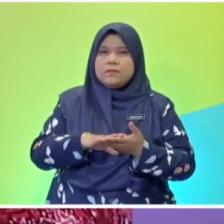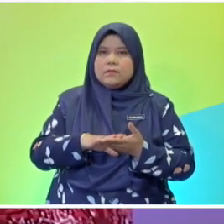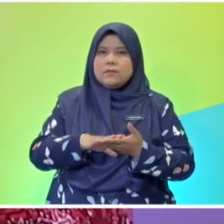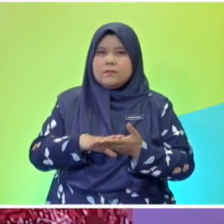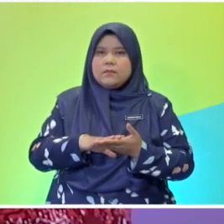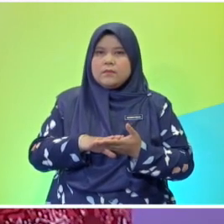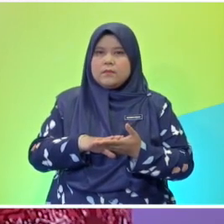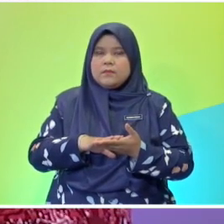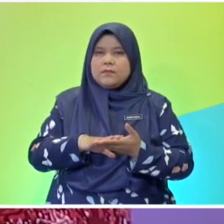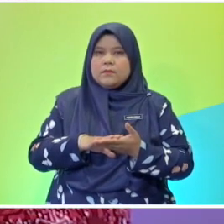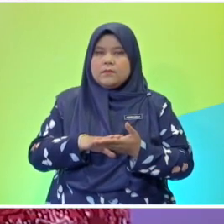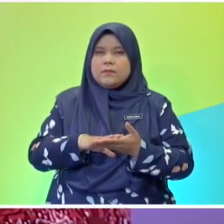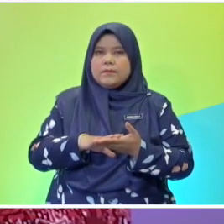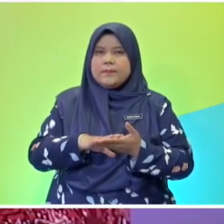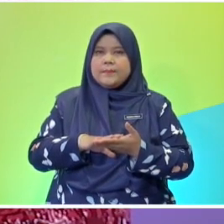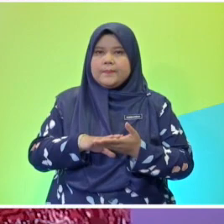words.